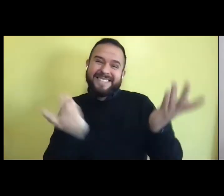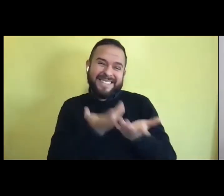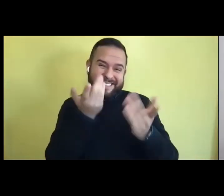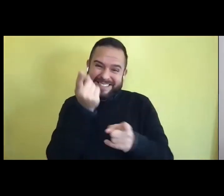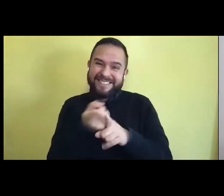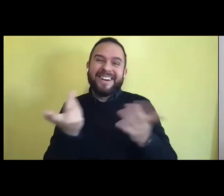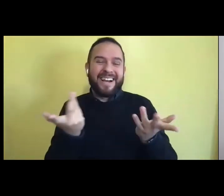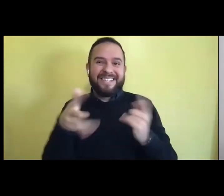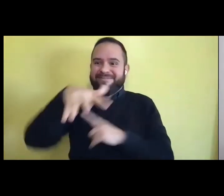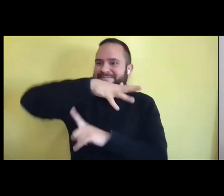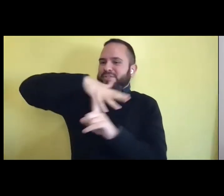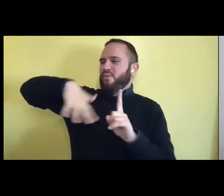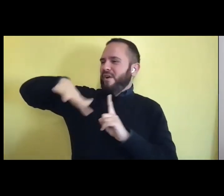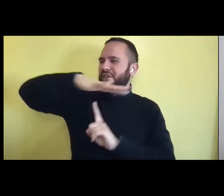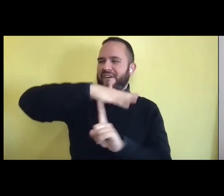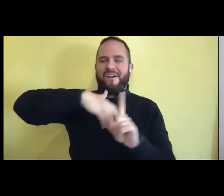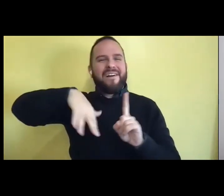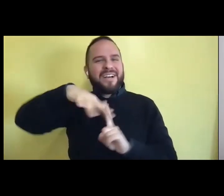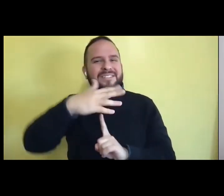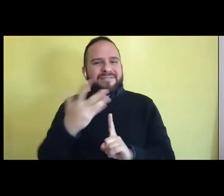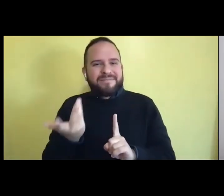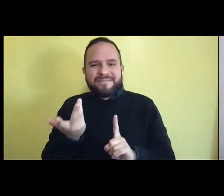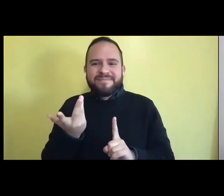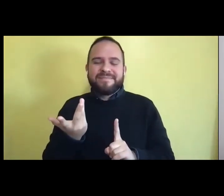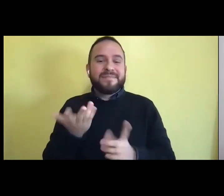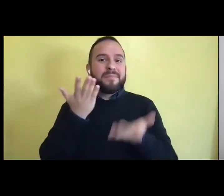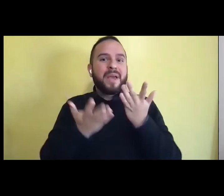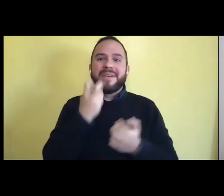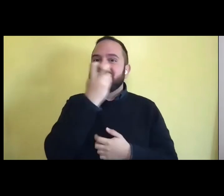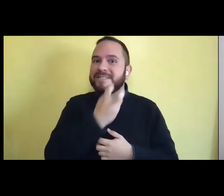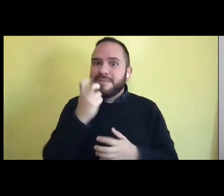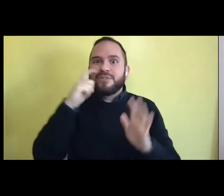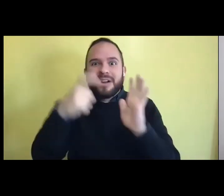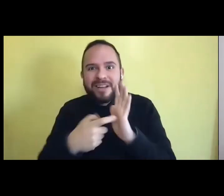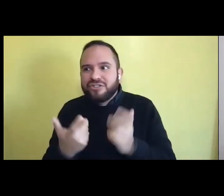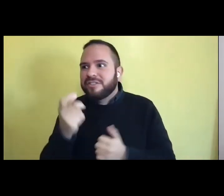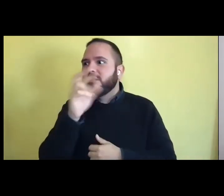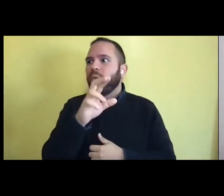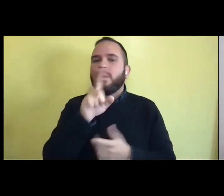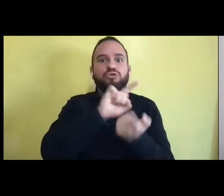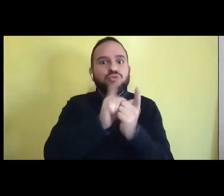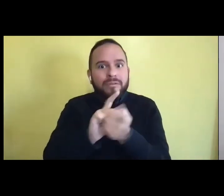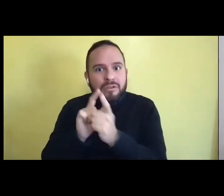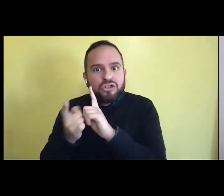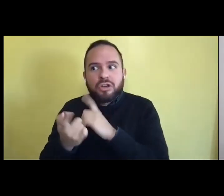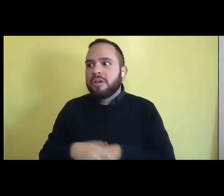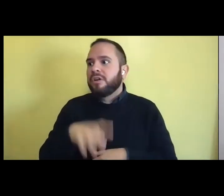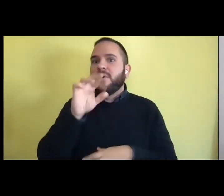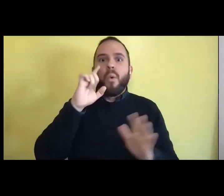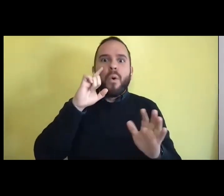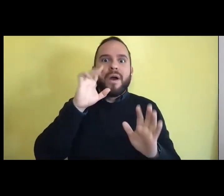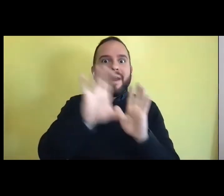It's around us, whether that's speech recognition or translation or image